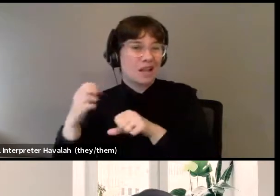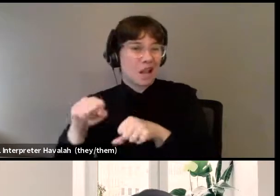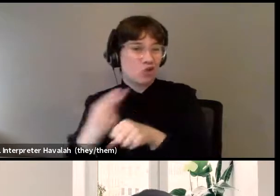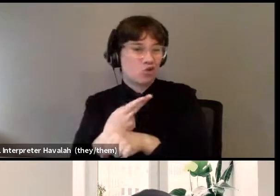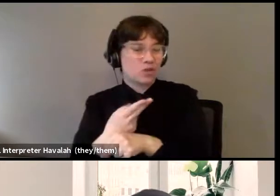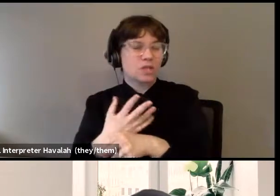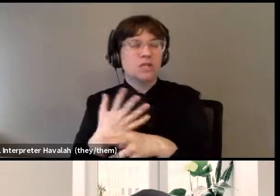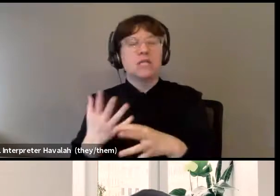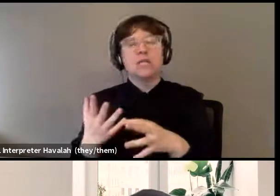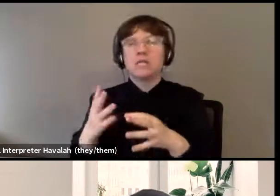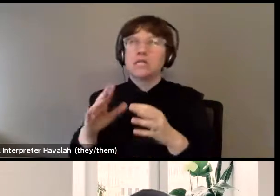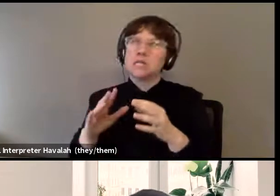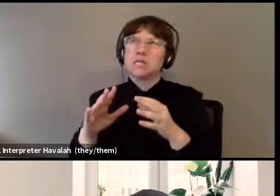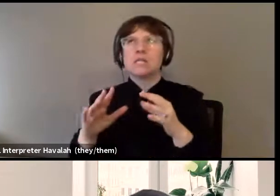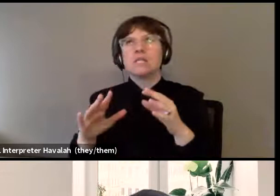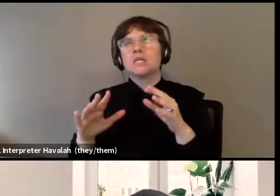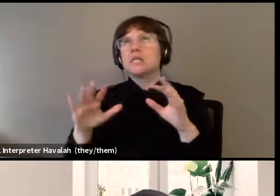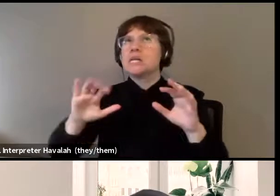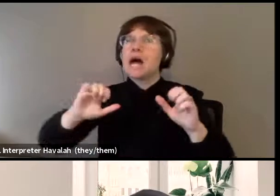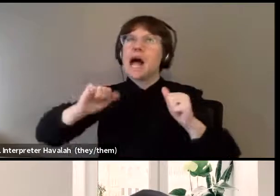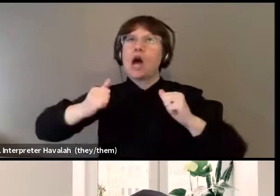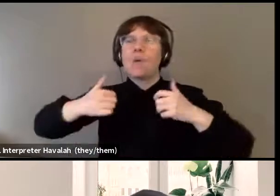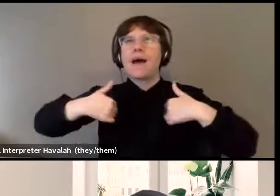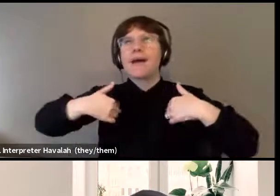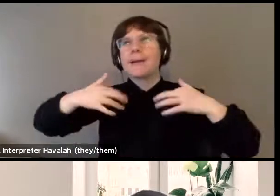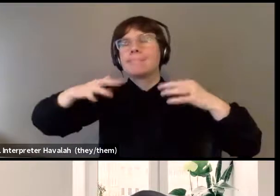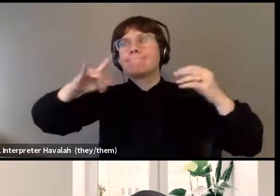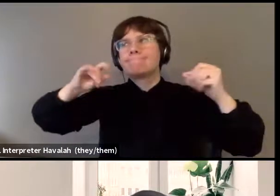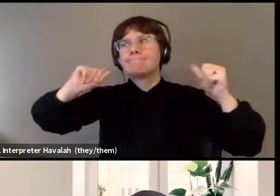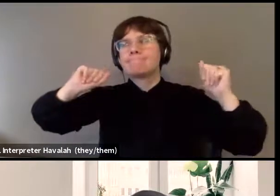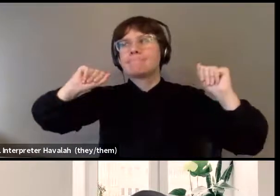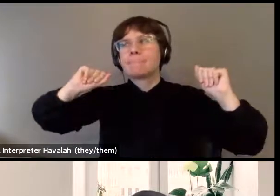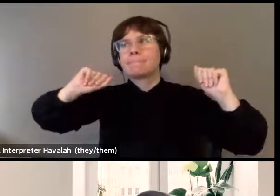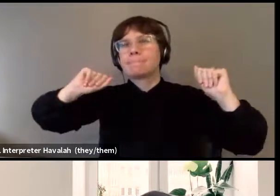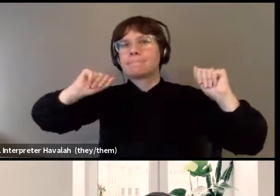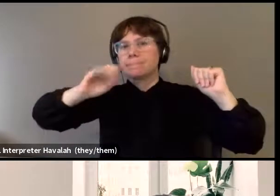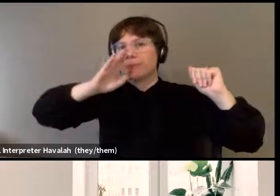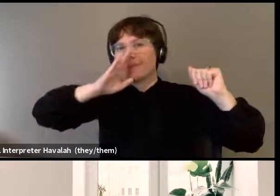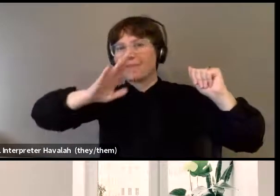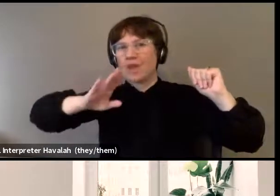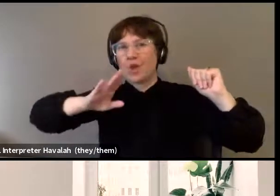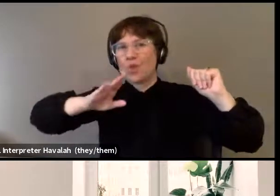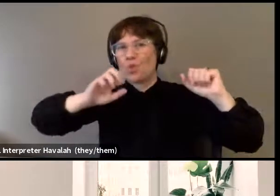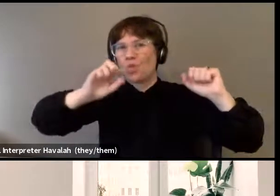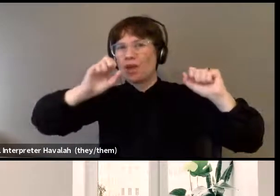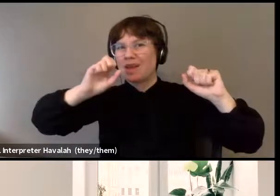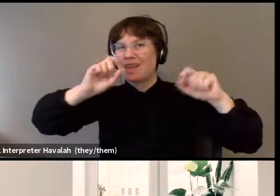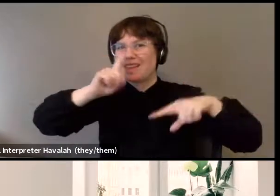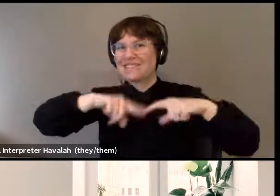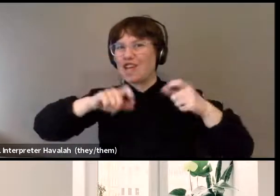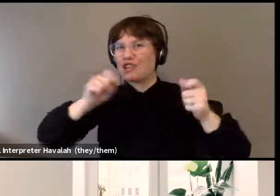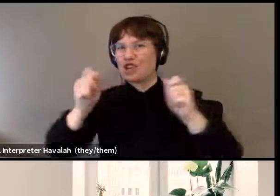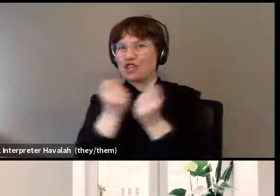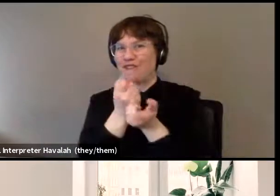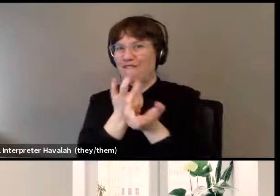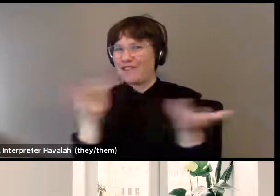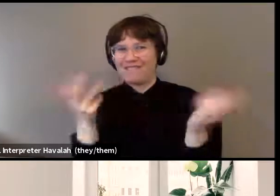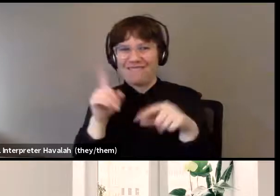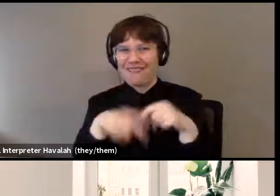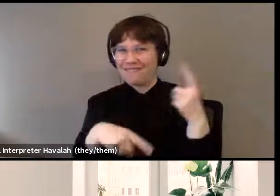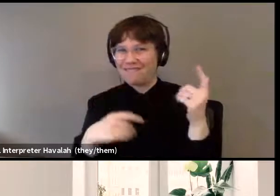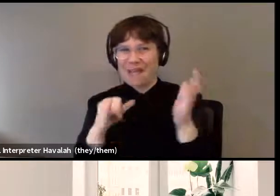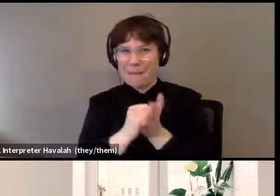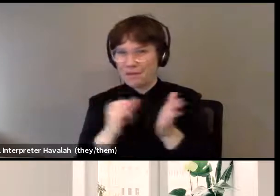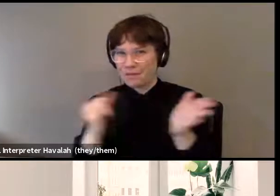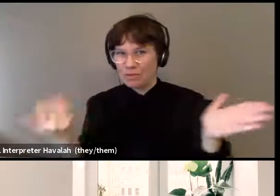do I put this? And it's just going to be what it is. We can't impact everything. I would